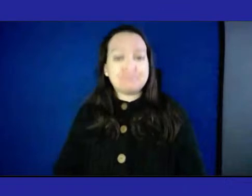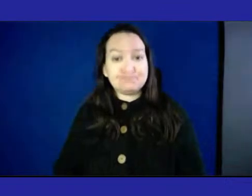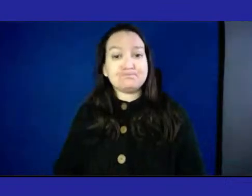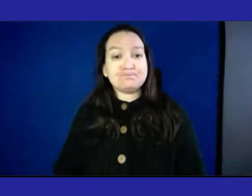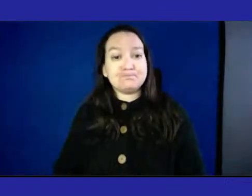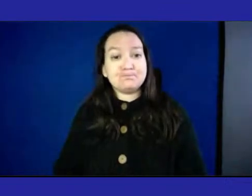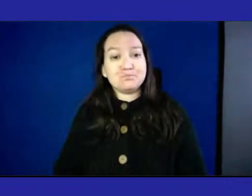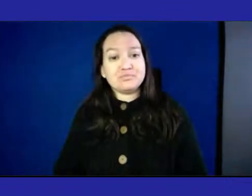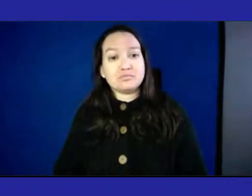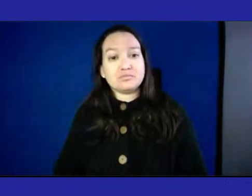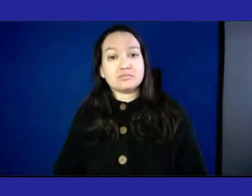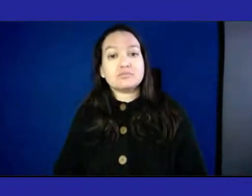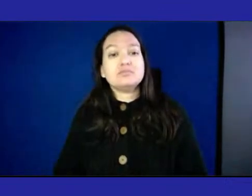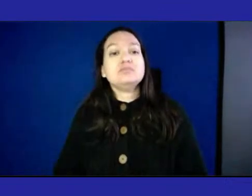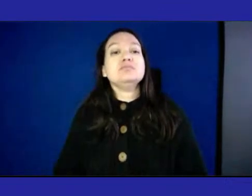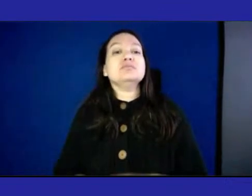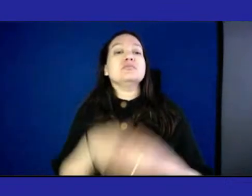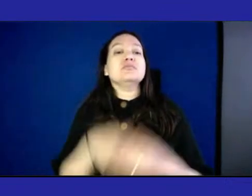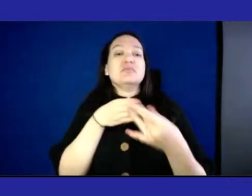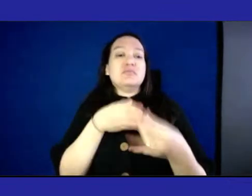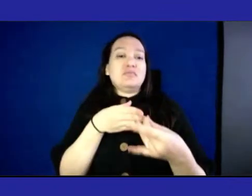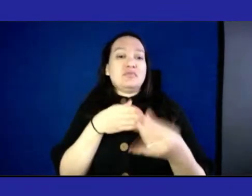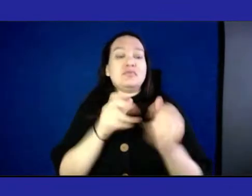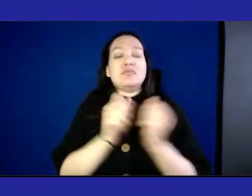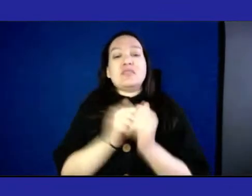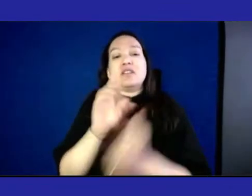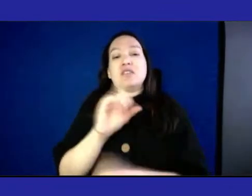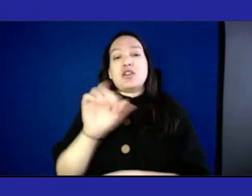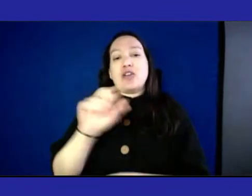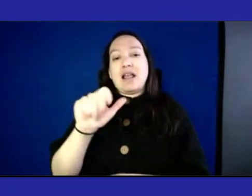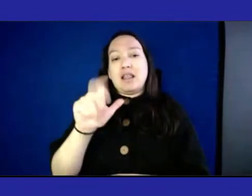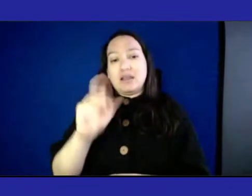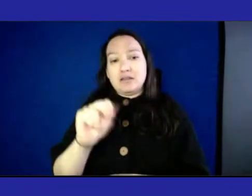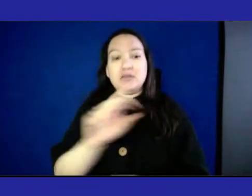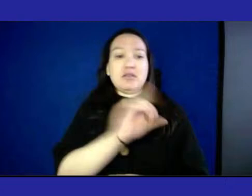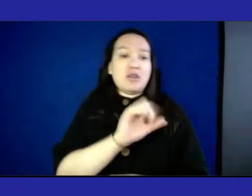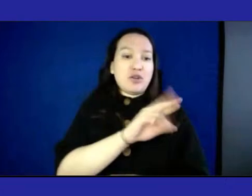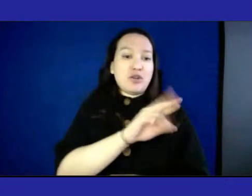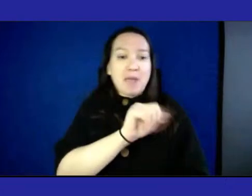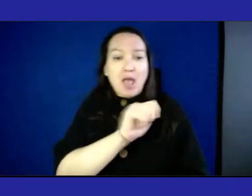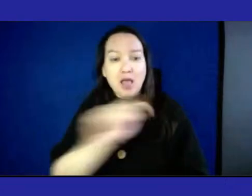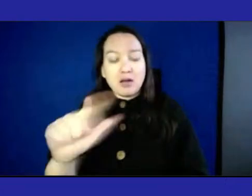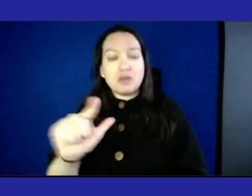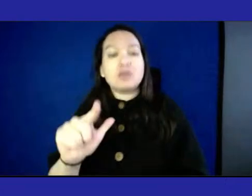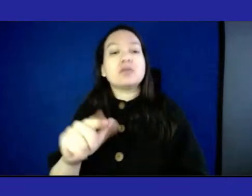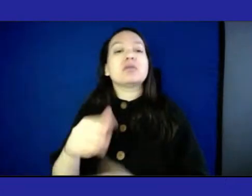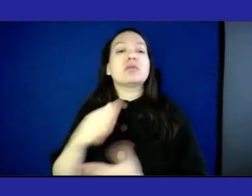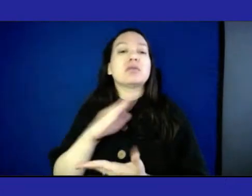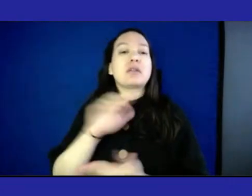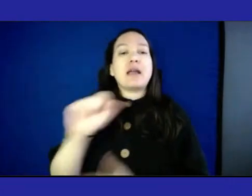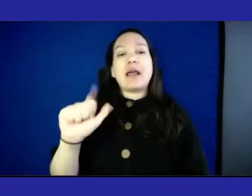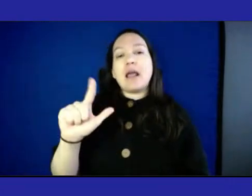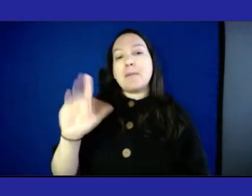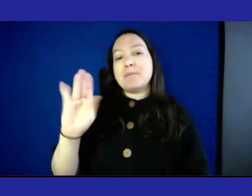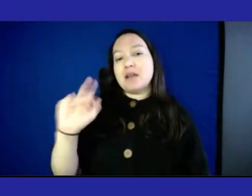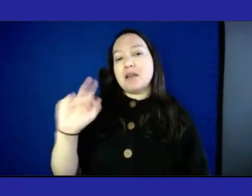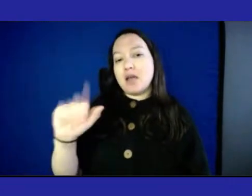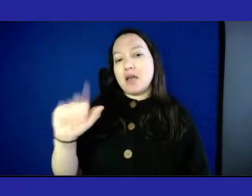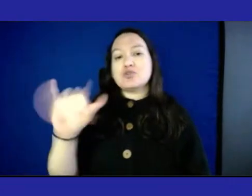So this was under leadership of Dr. Allen and Dr. Bell, some of our central office representatives, Albina and Jody Steinhardt, who